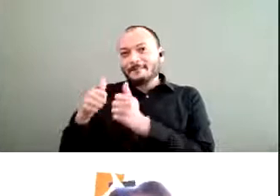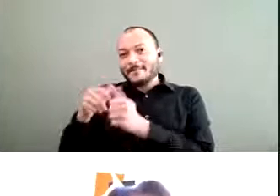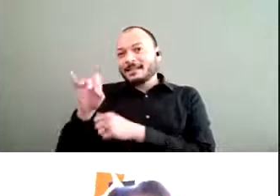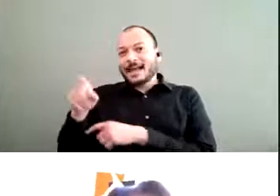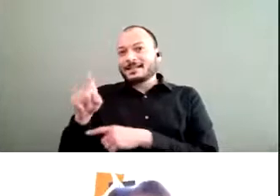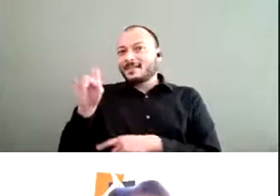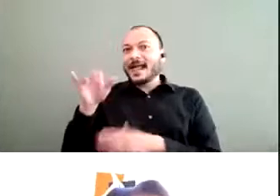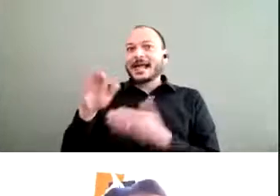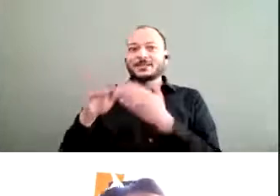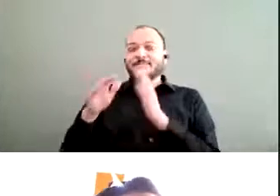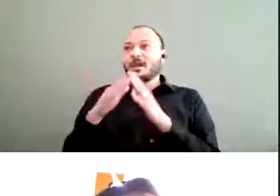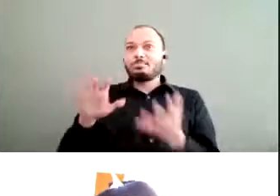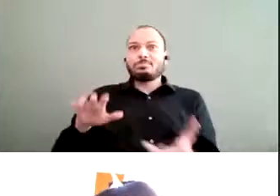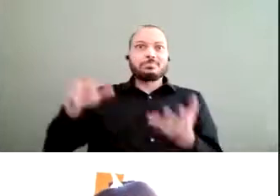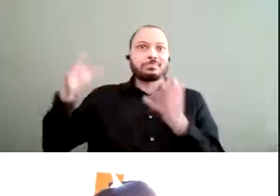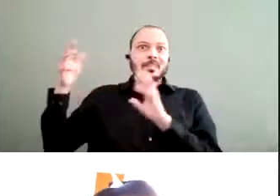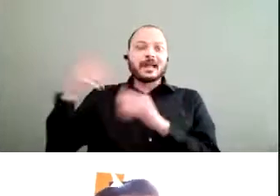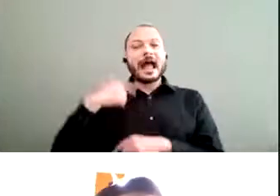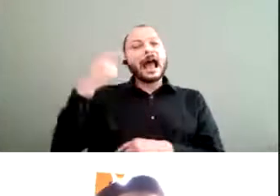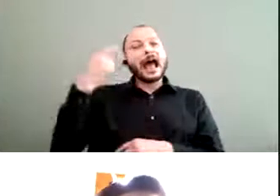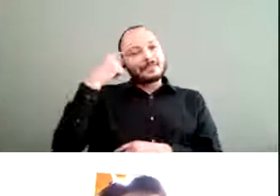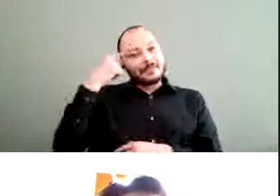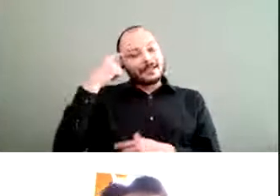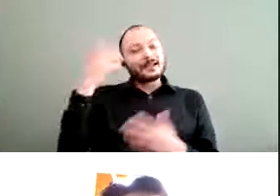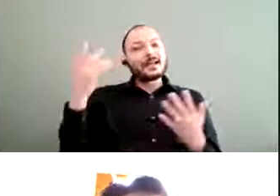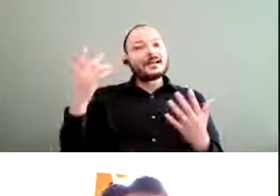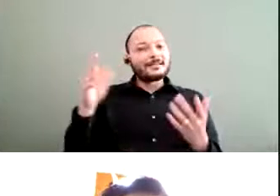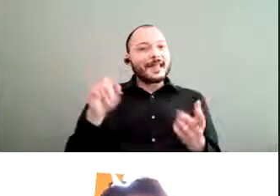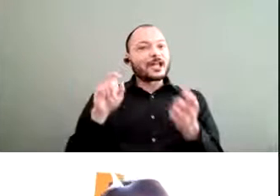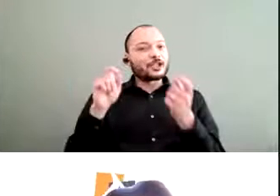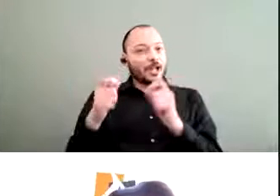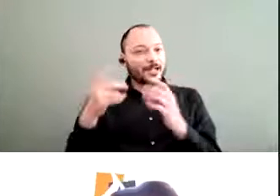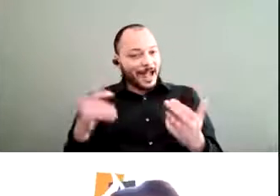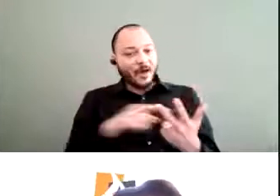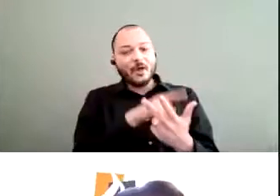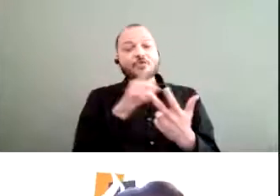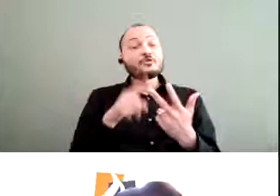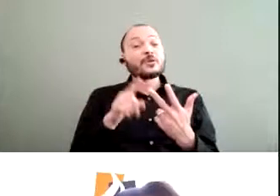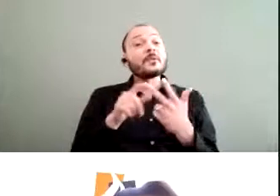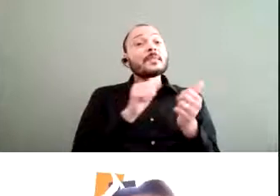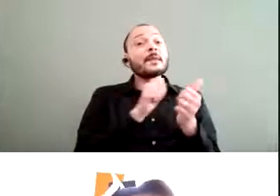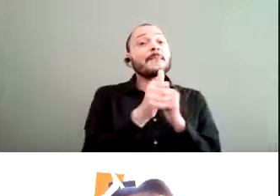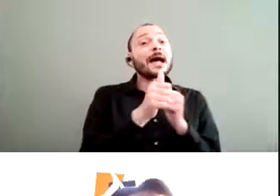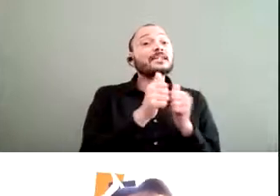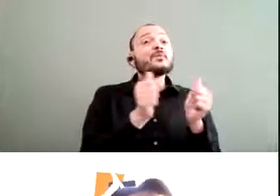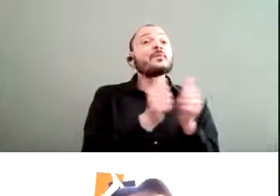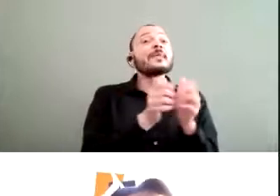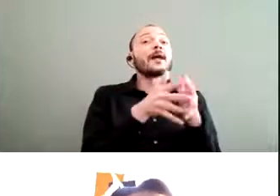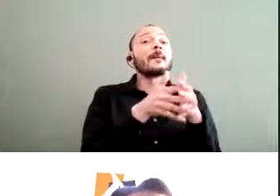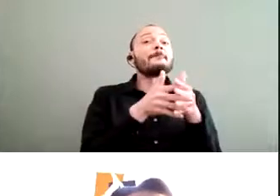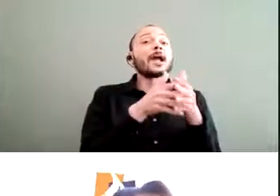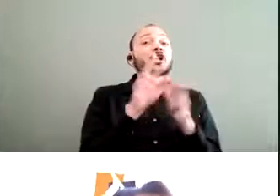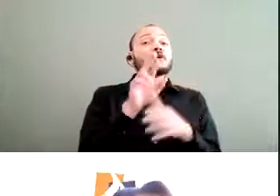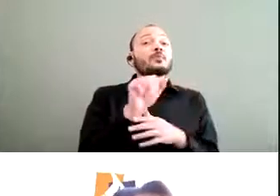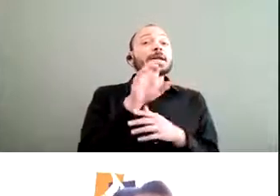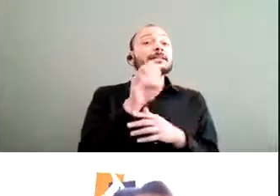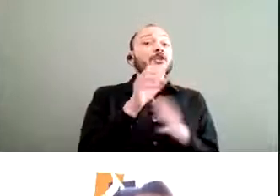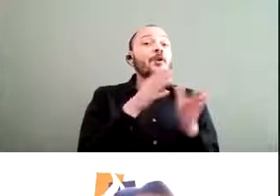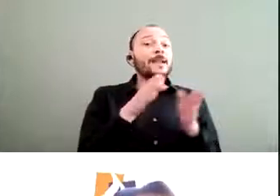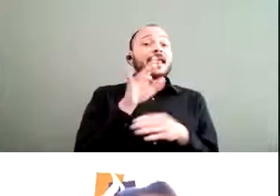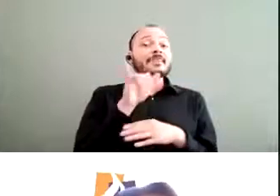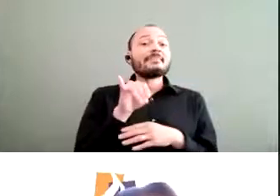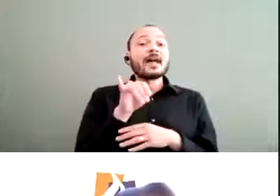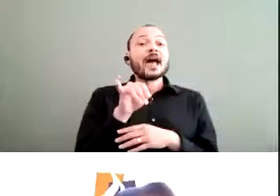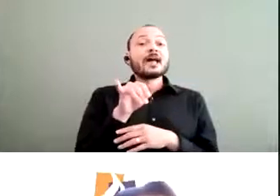the needle, because in round three, with the passing of the American Rescue Plan, that offset